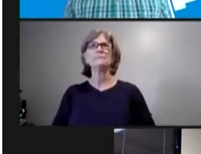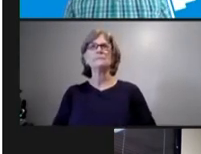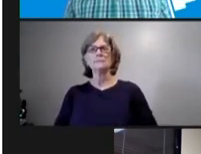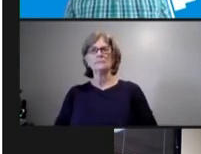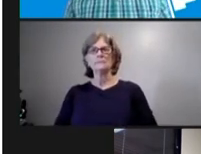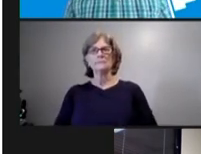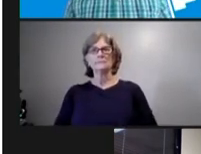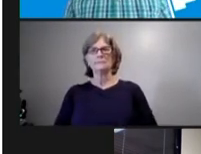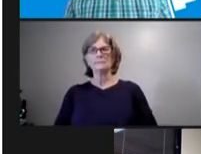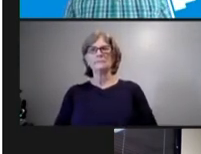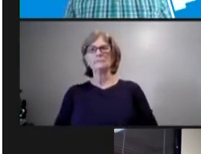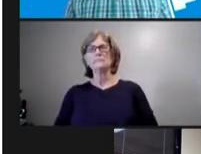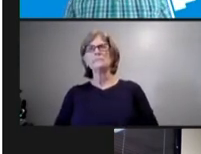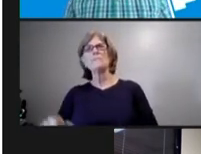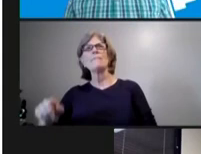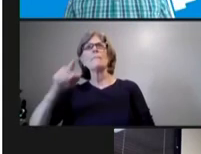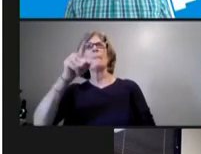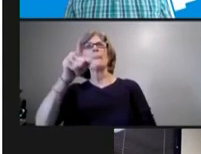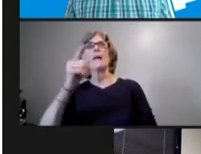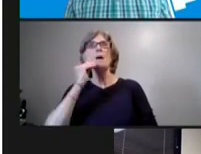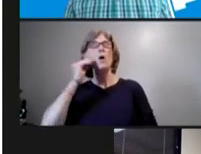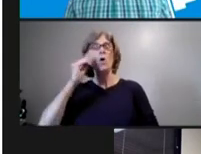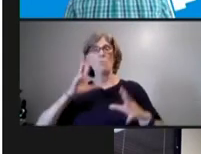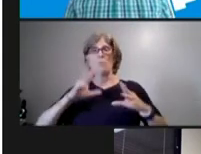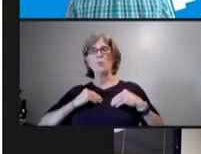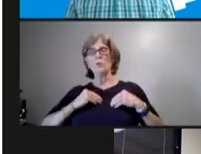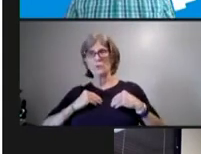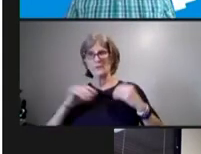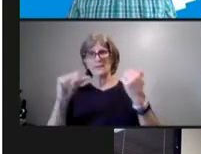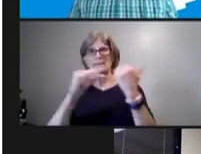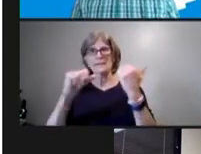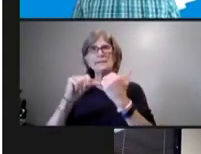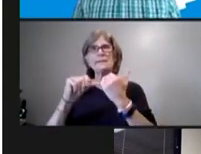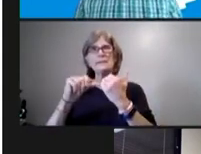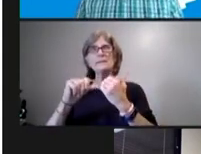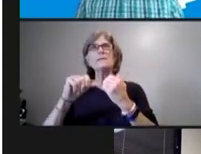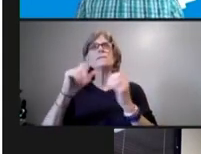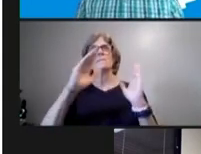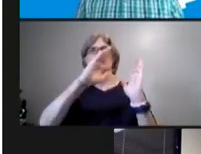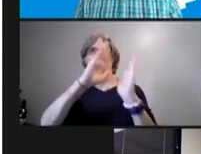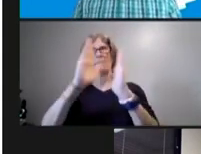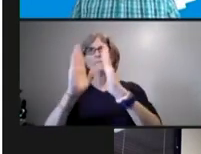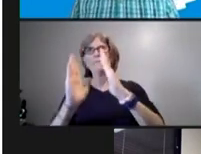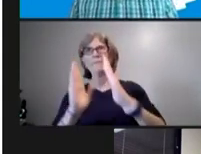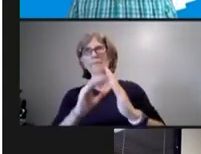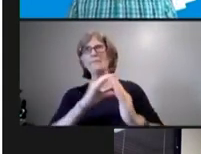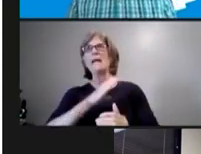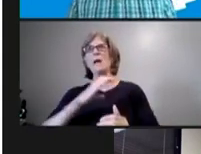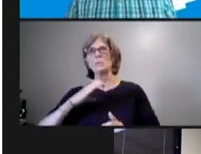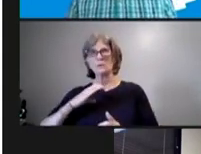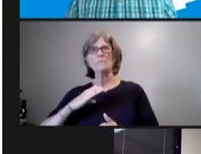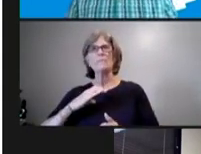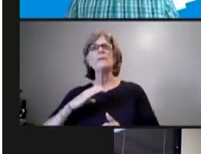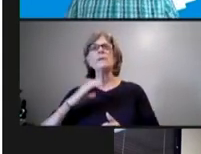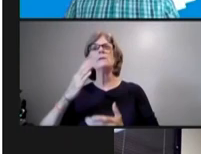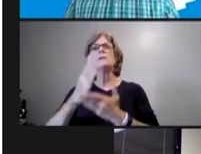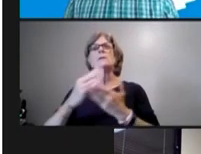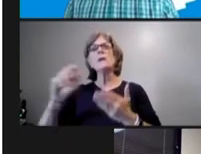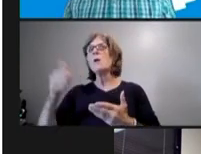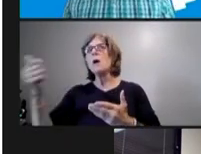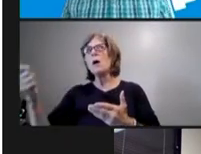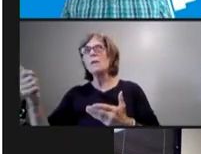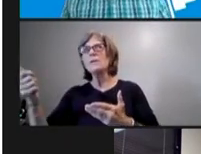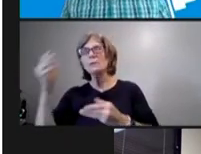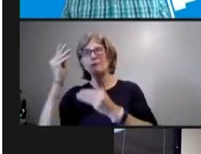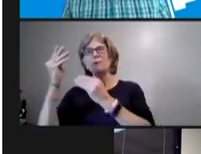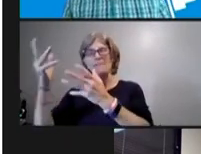For the homeowner assistance program, we have present projects by council district, and then some of that additional information about